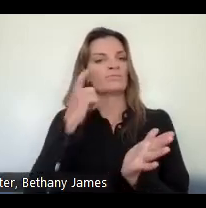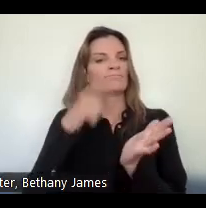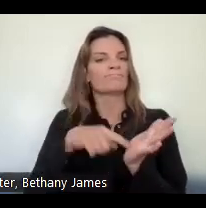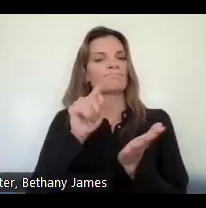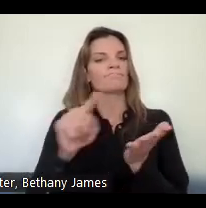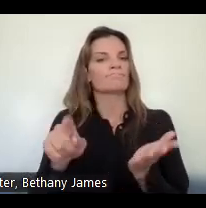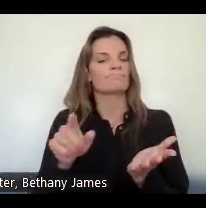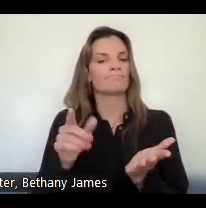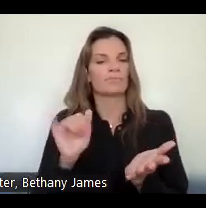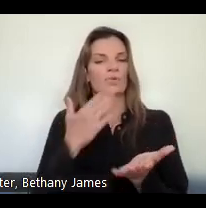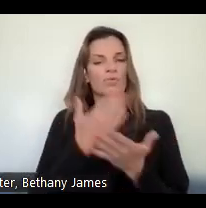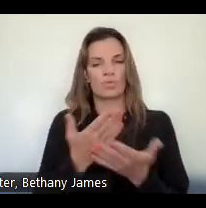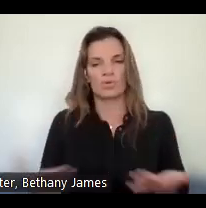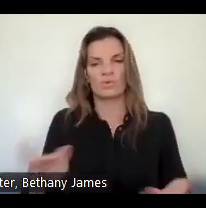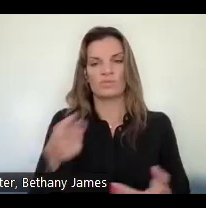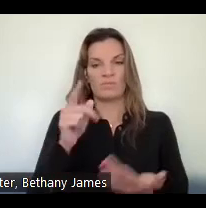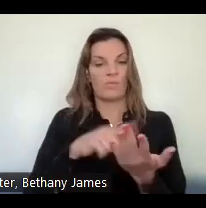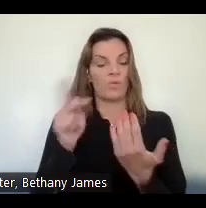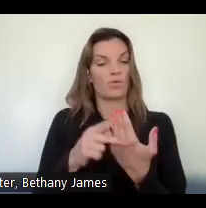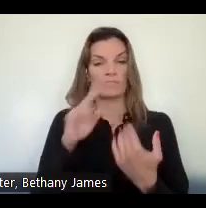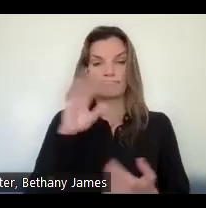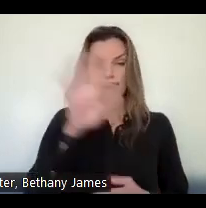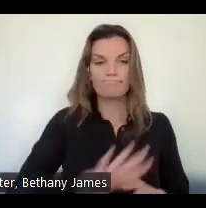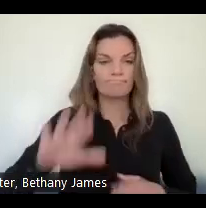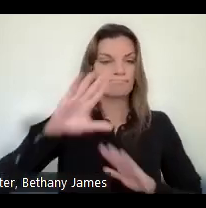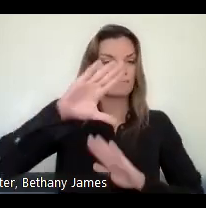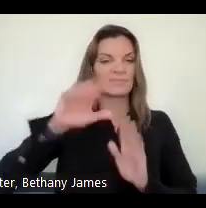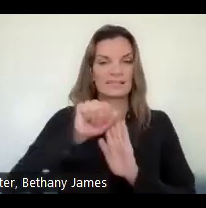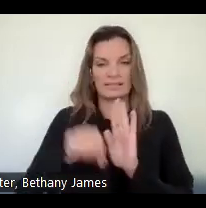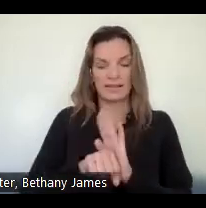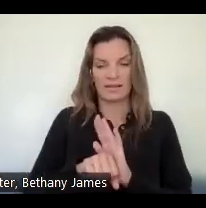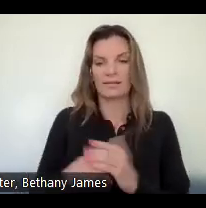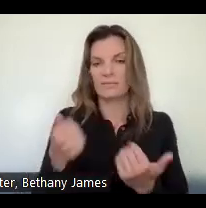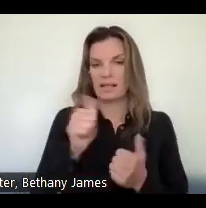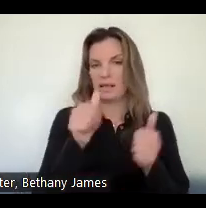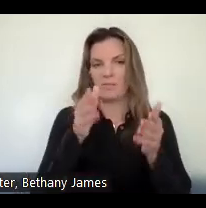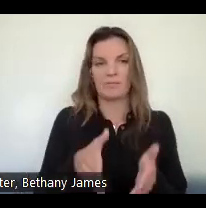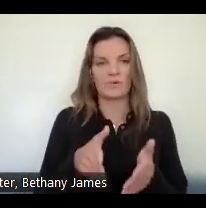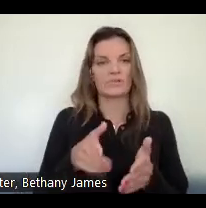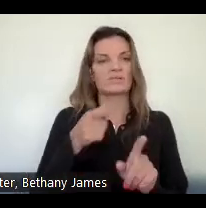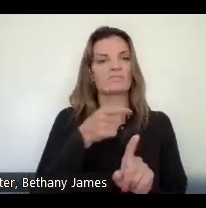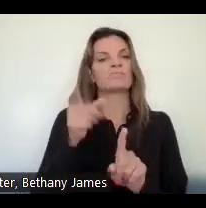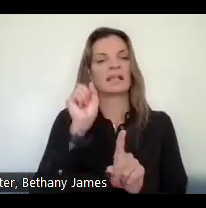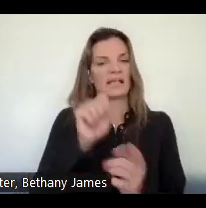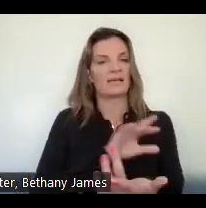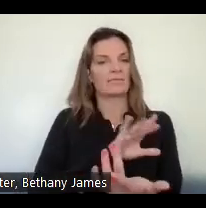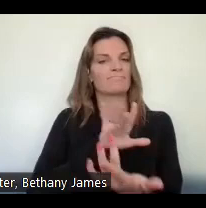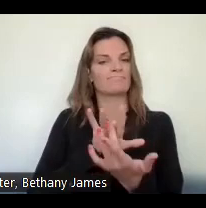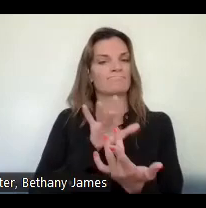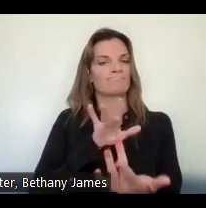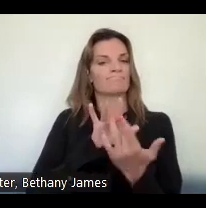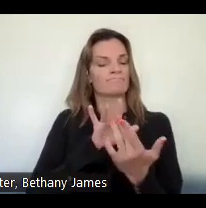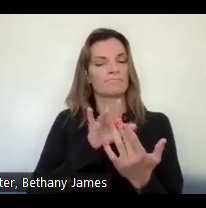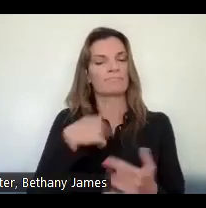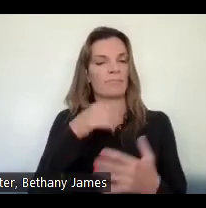again, this is a program that is statewide. So no matter where you are, any individual or family touched by autism can reach out to us, and we will work